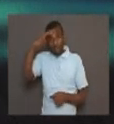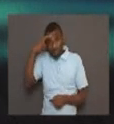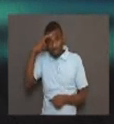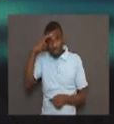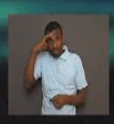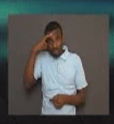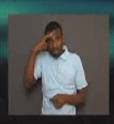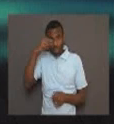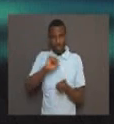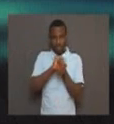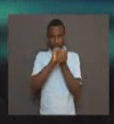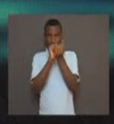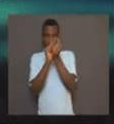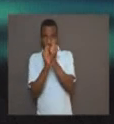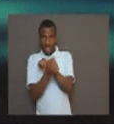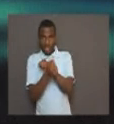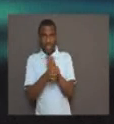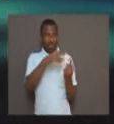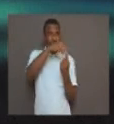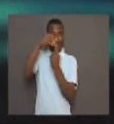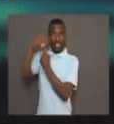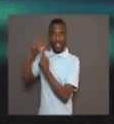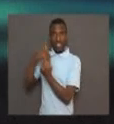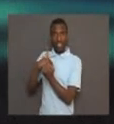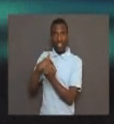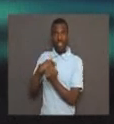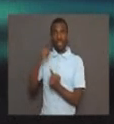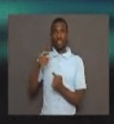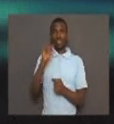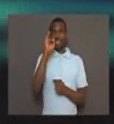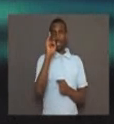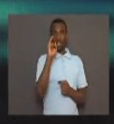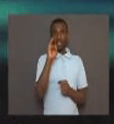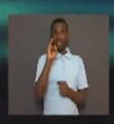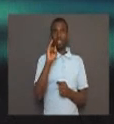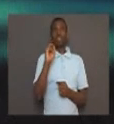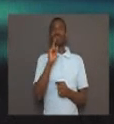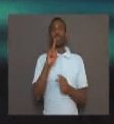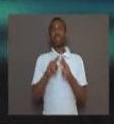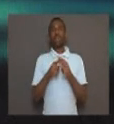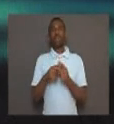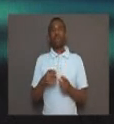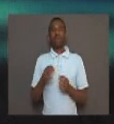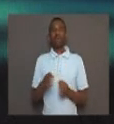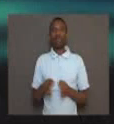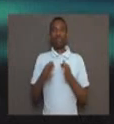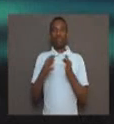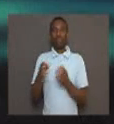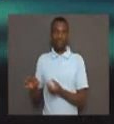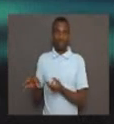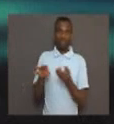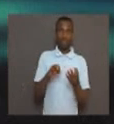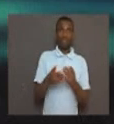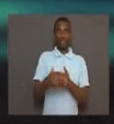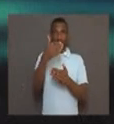Because of the change in polarity, the current begins flowing back